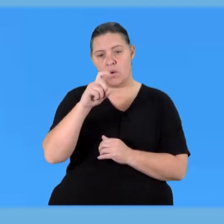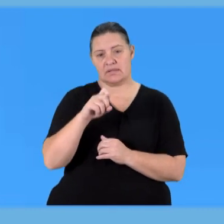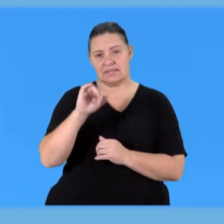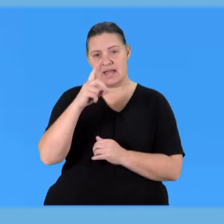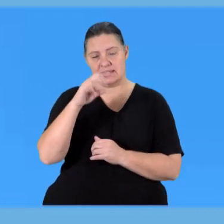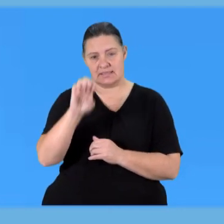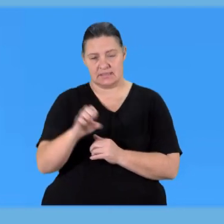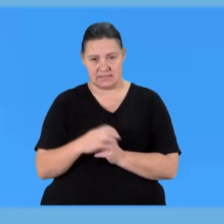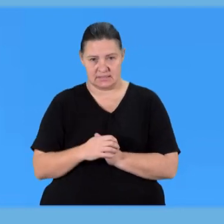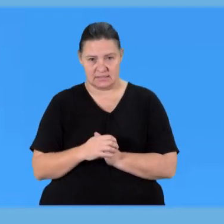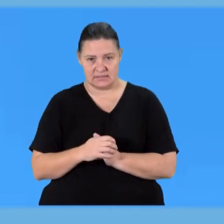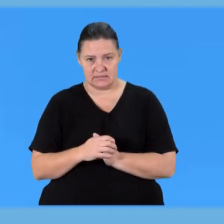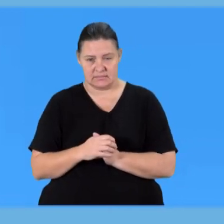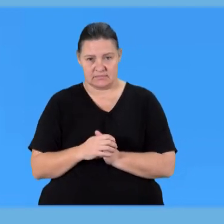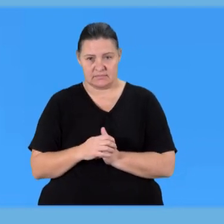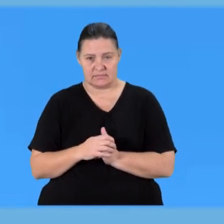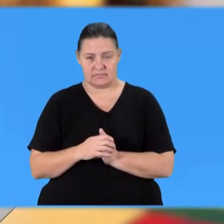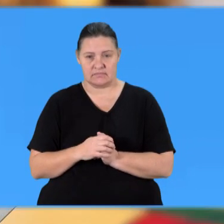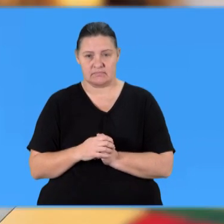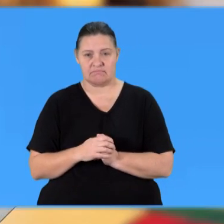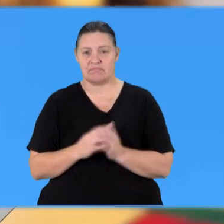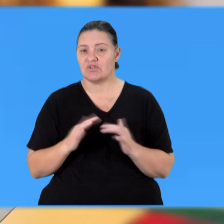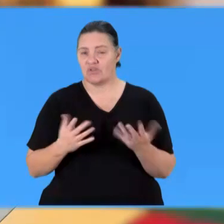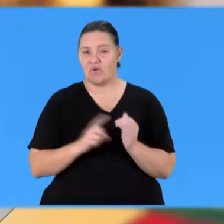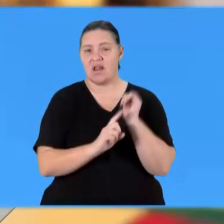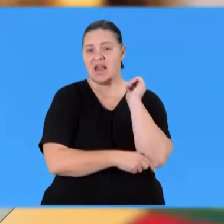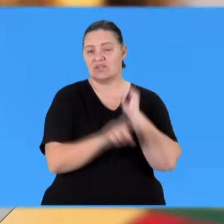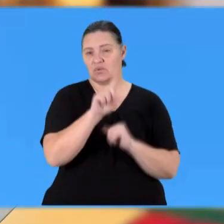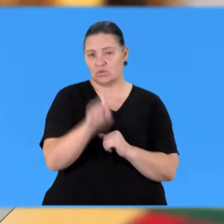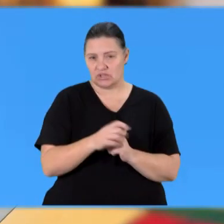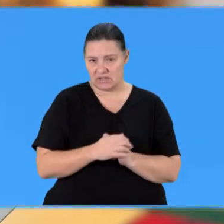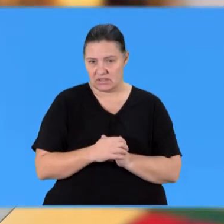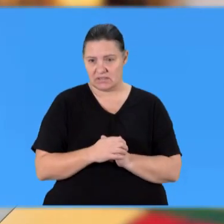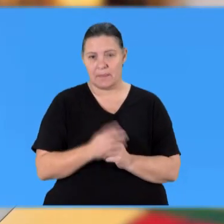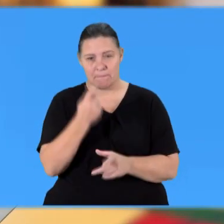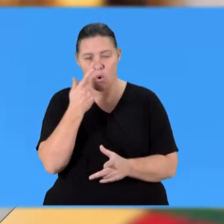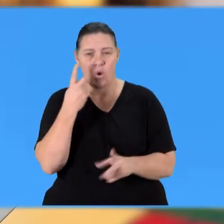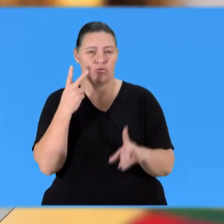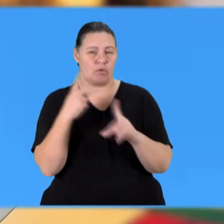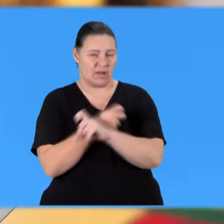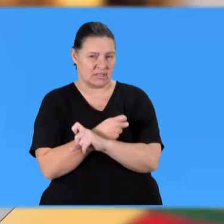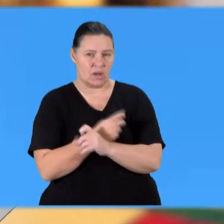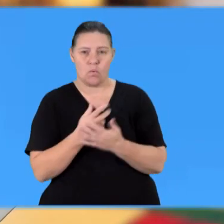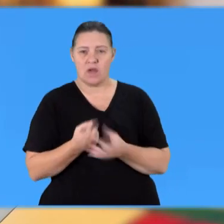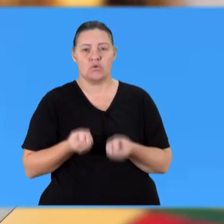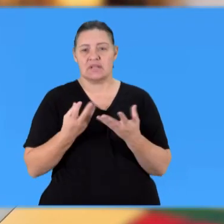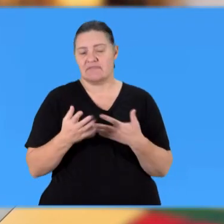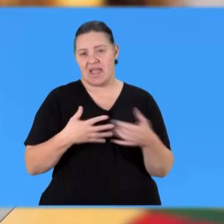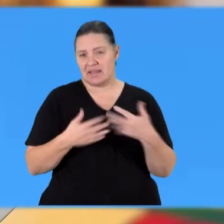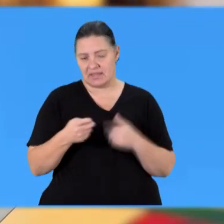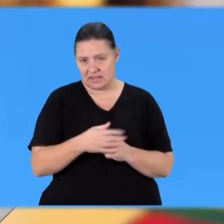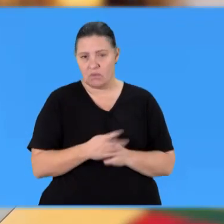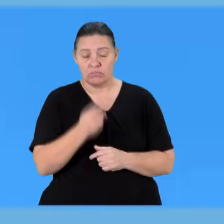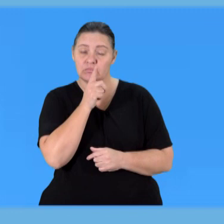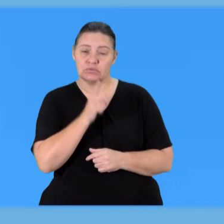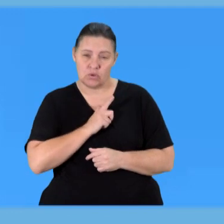oxide. There we go. So our last question, as you can see, it's a bit complicated because we're not given anything. All